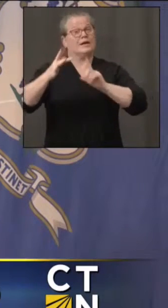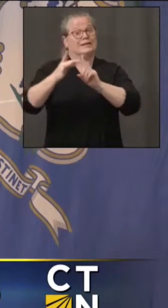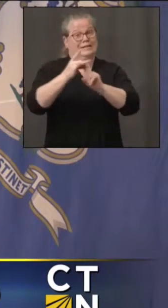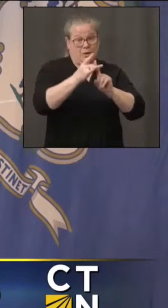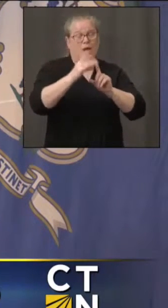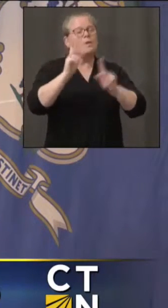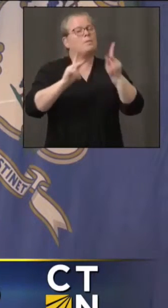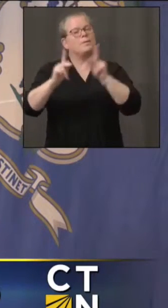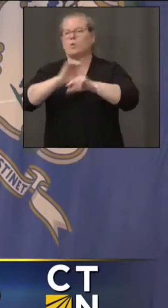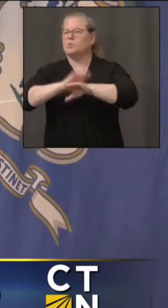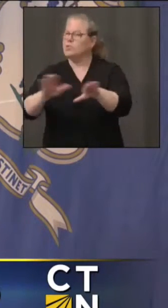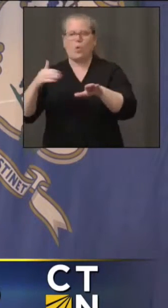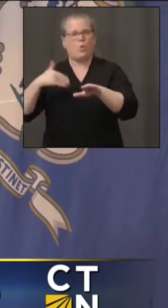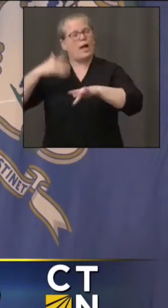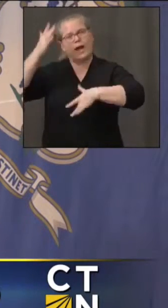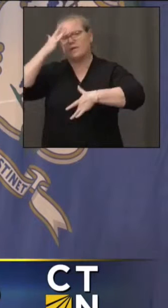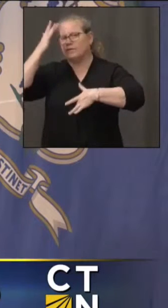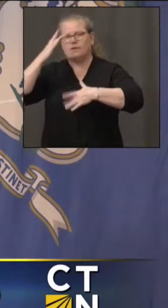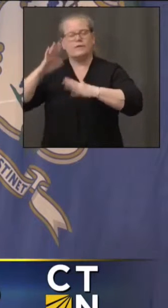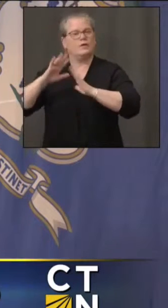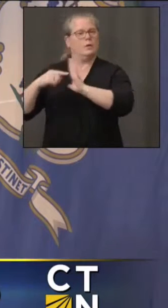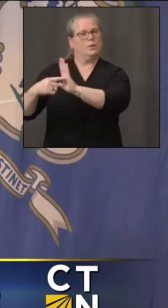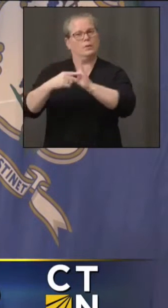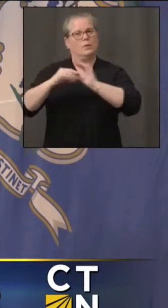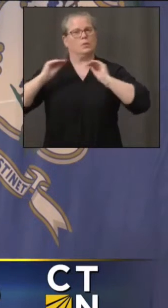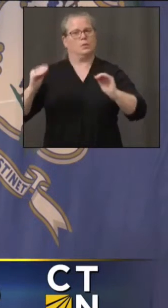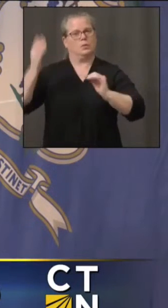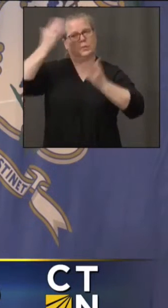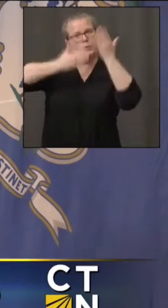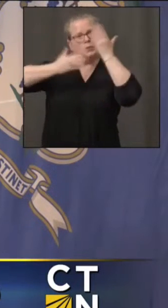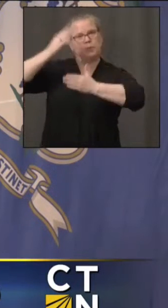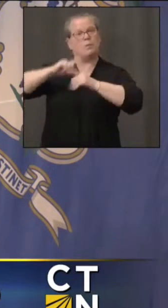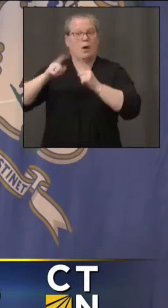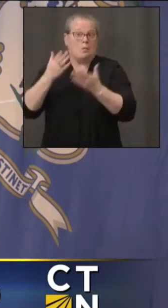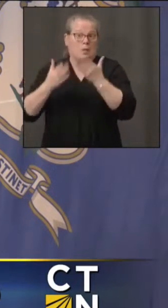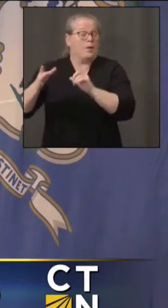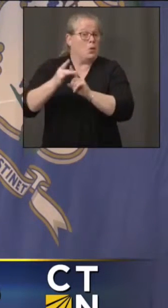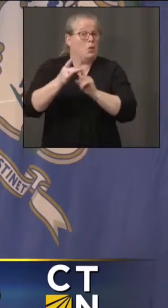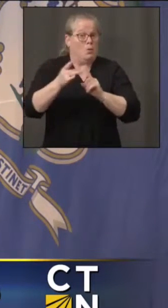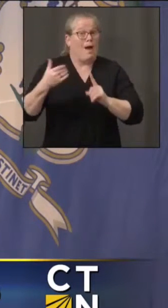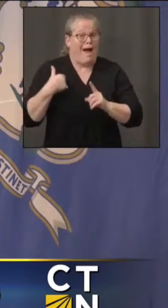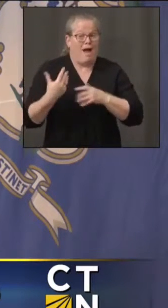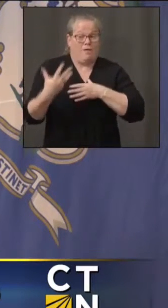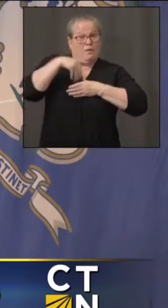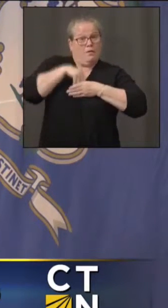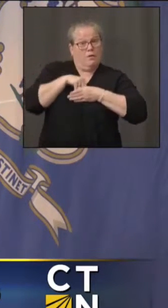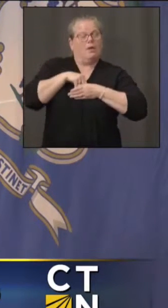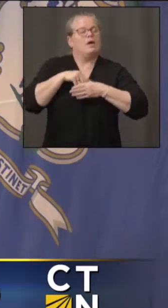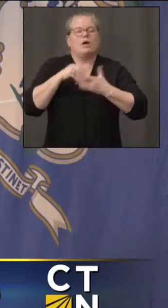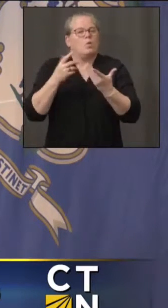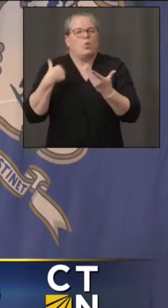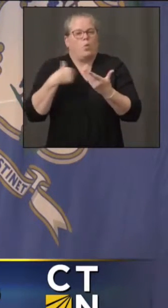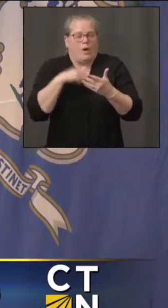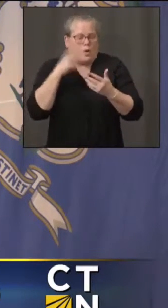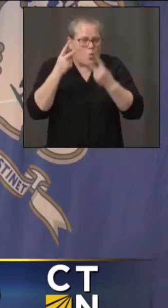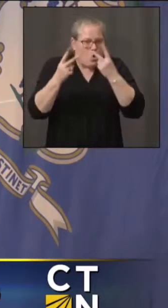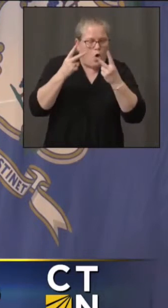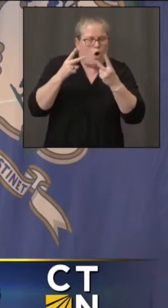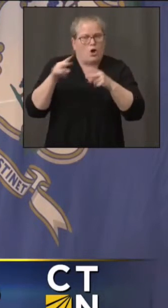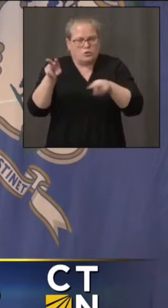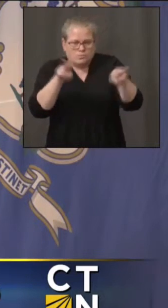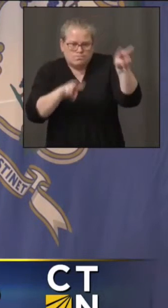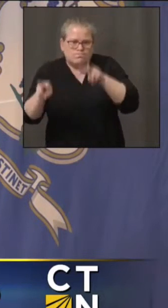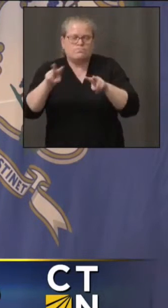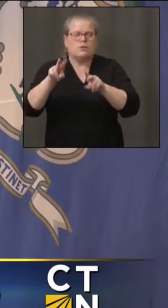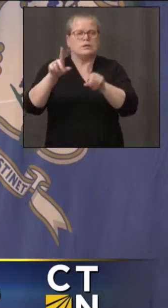that we're ready to go, so we are ready for what's happening, but nothing can make us more ready than have each and every one of you